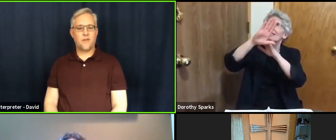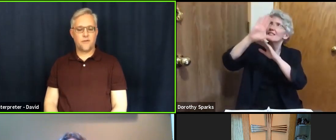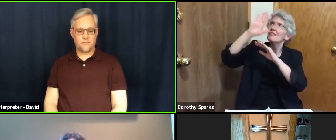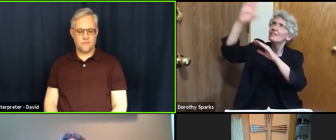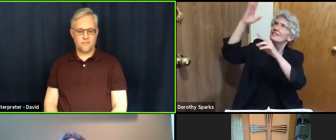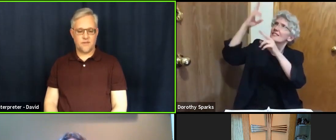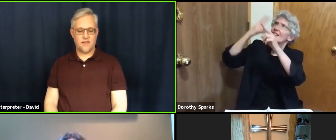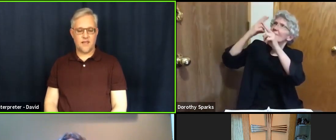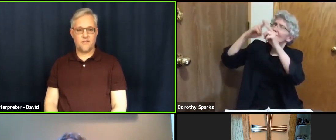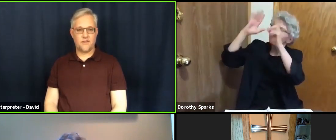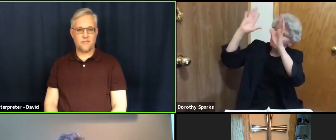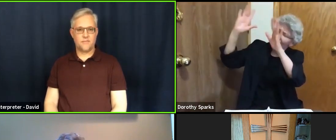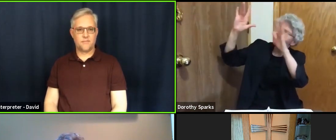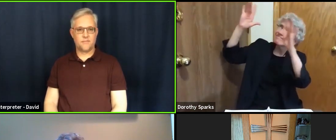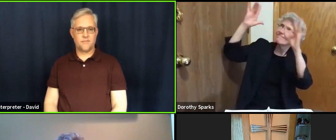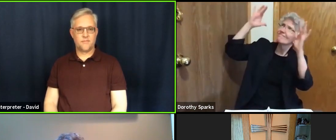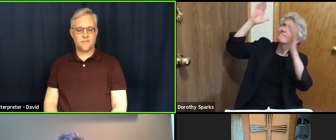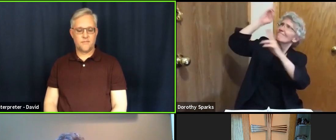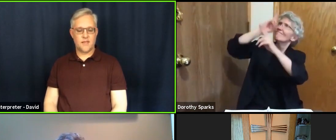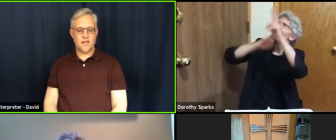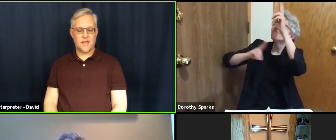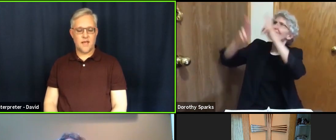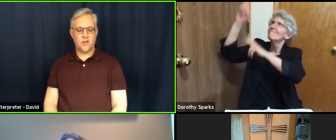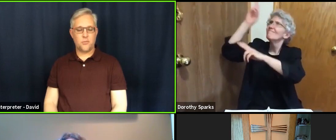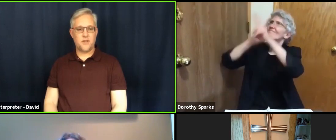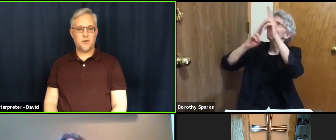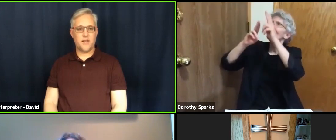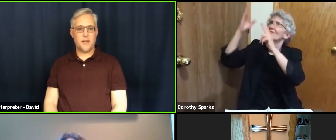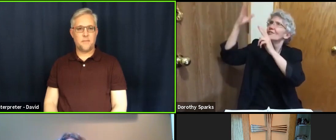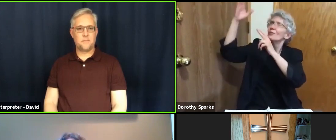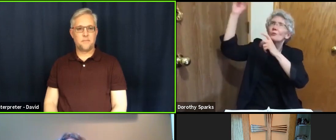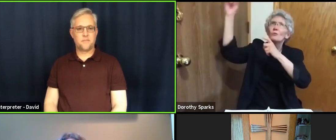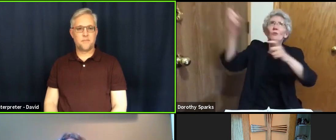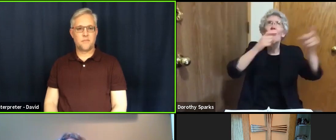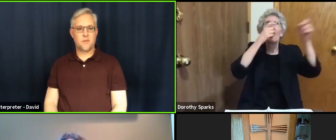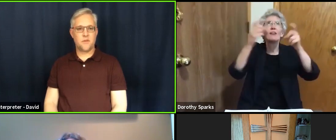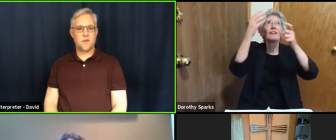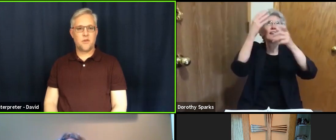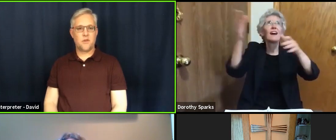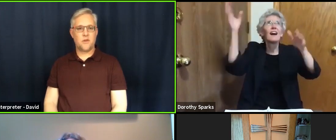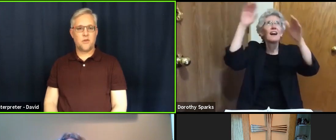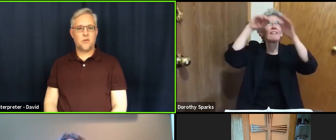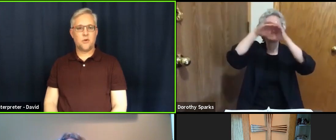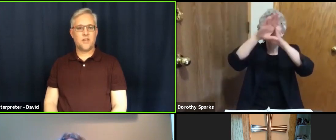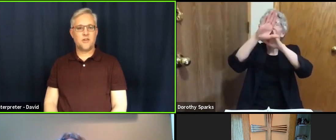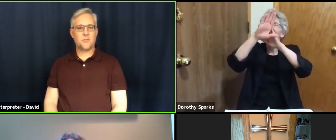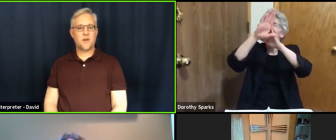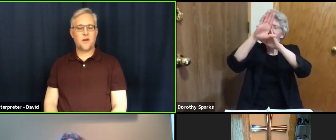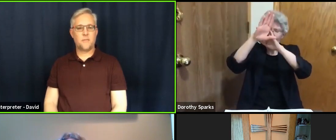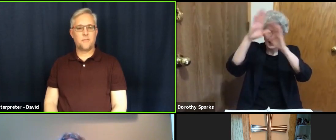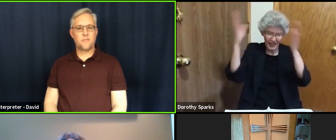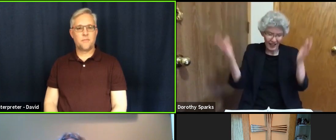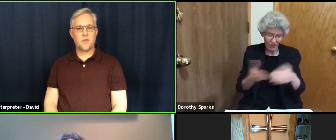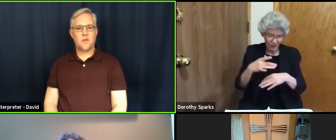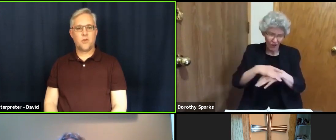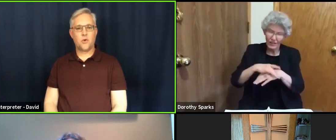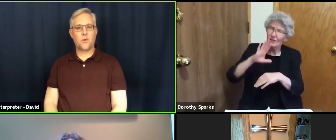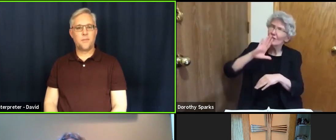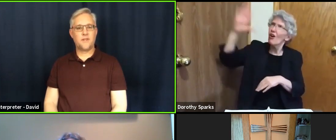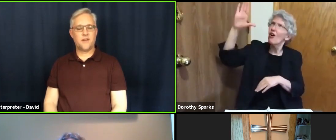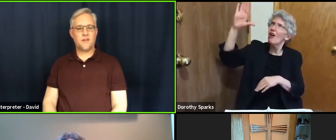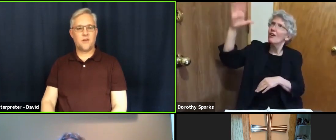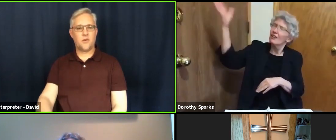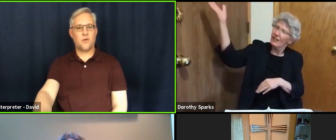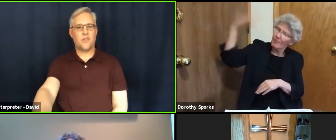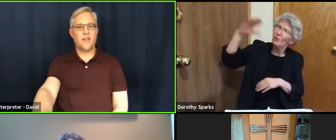Our Father in heaven, hallowed be your name. Your kingdom come, your